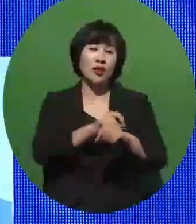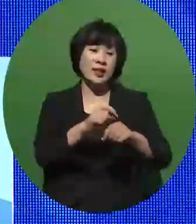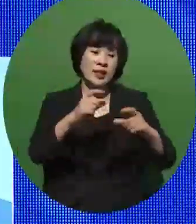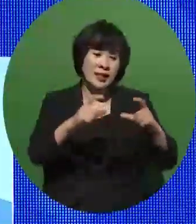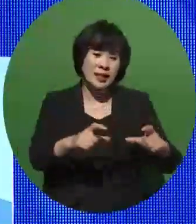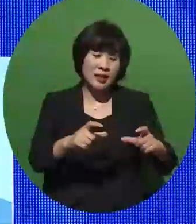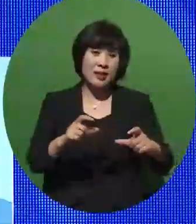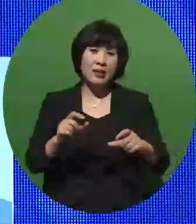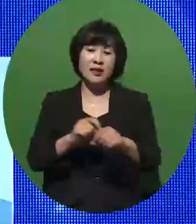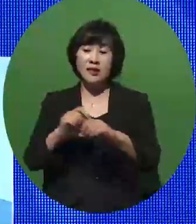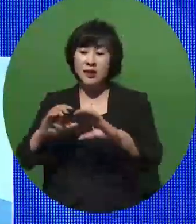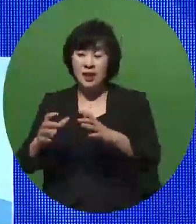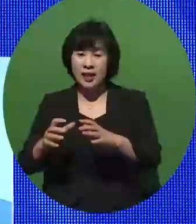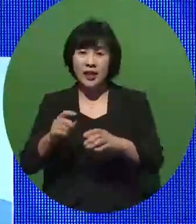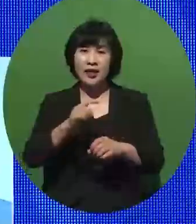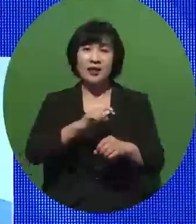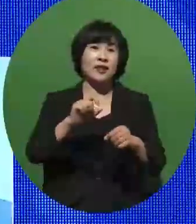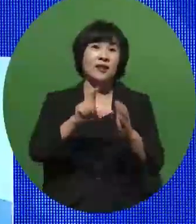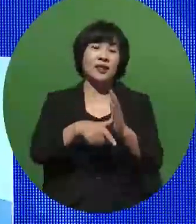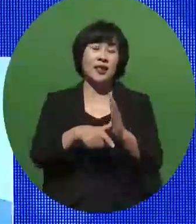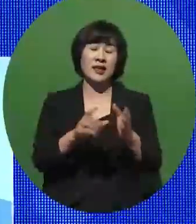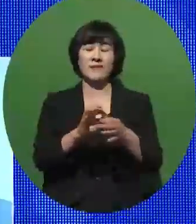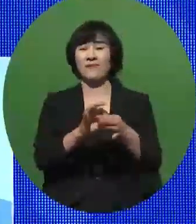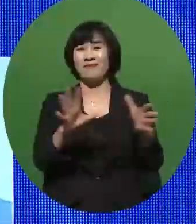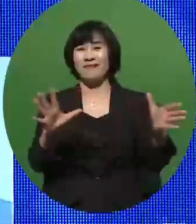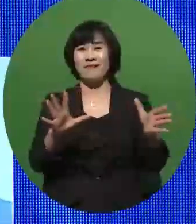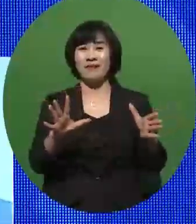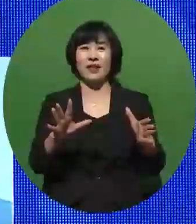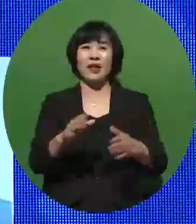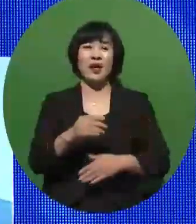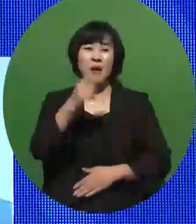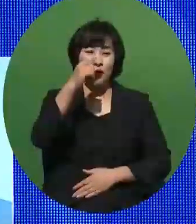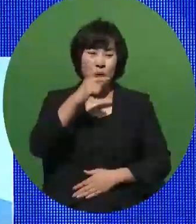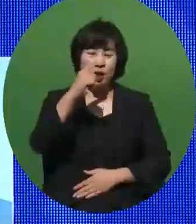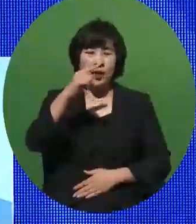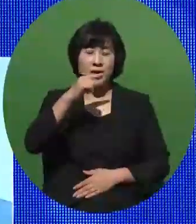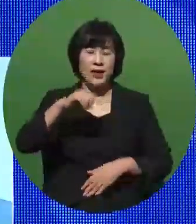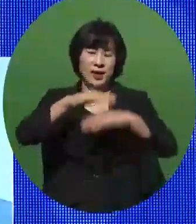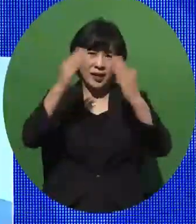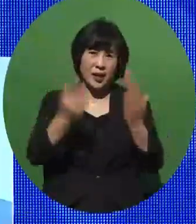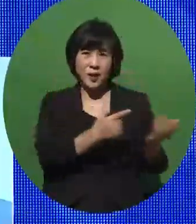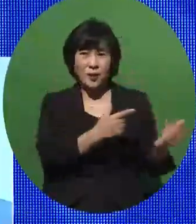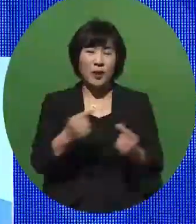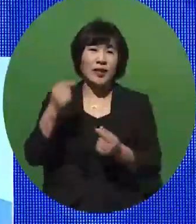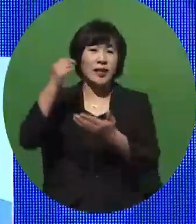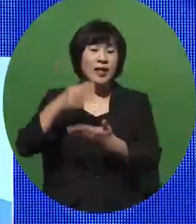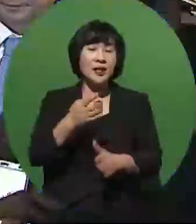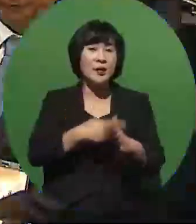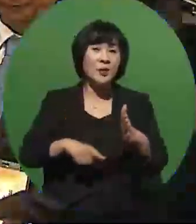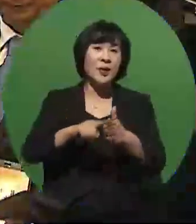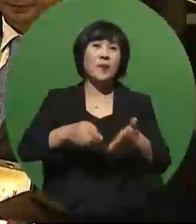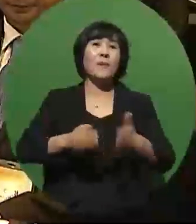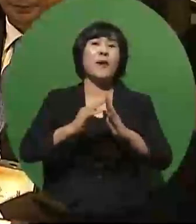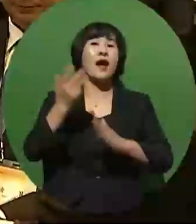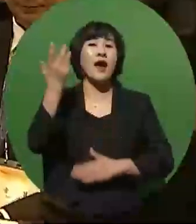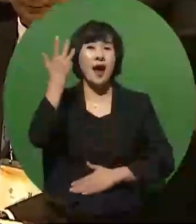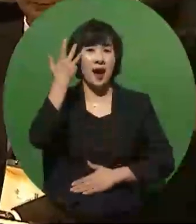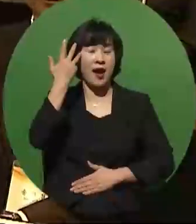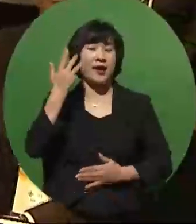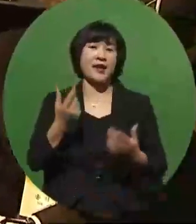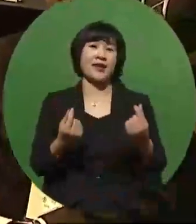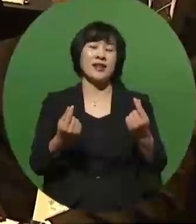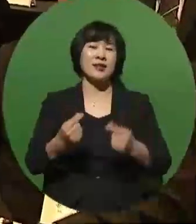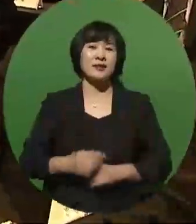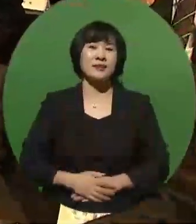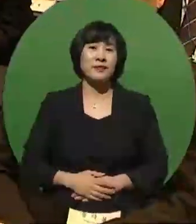Kim Dae-jung's pacifism is a philosophy and an idea built on universal values of the Eastern and